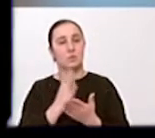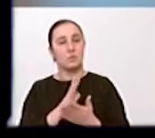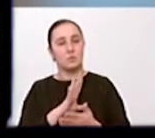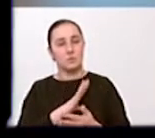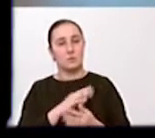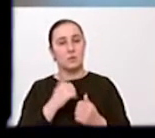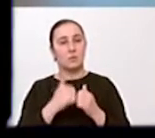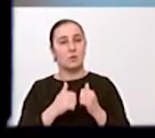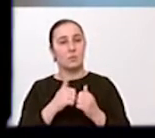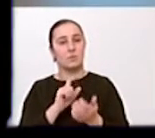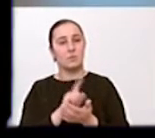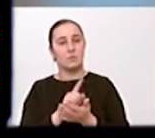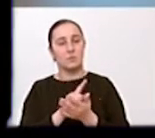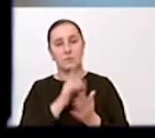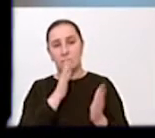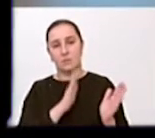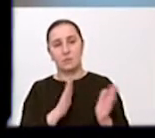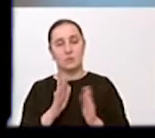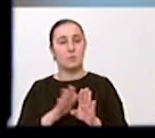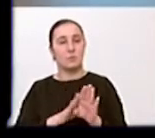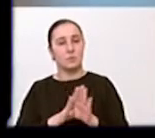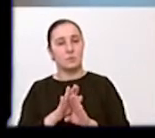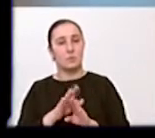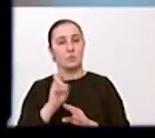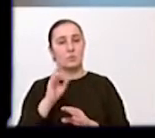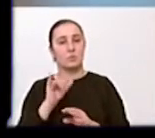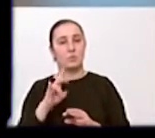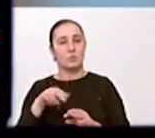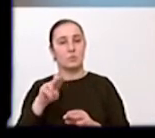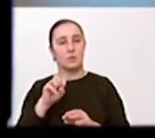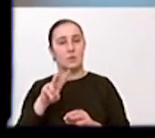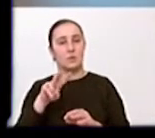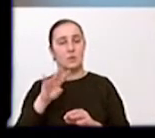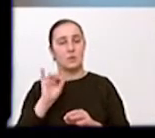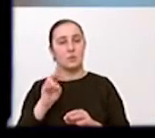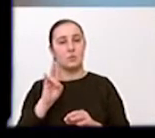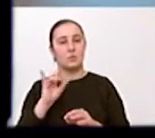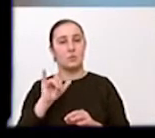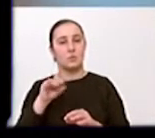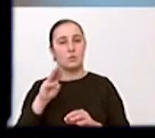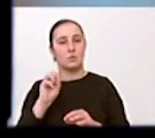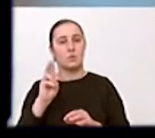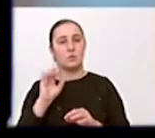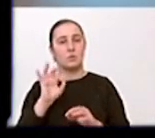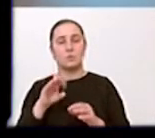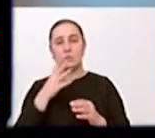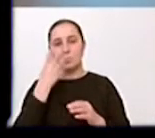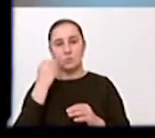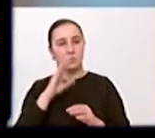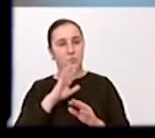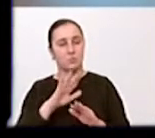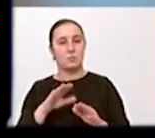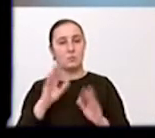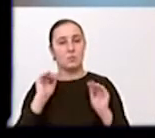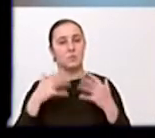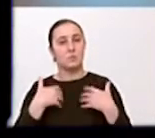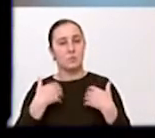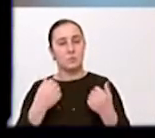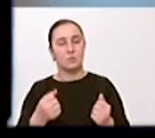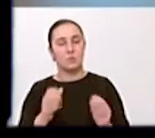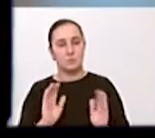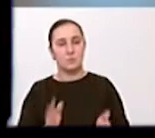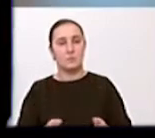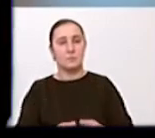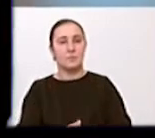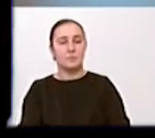Har bir vazifani o'z vaqtida bajarib, kundalik.com saytiga joylashni unutmang. Xayr, salomat bo'ling.